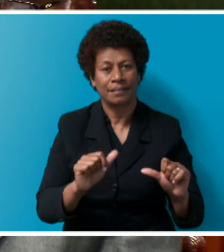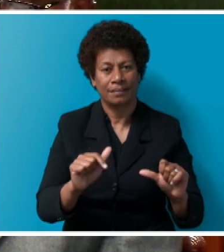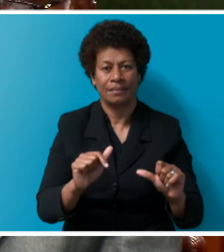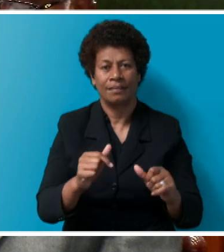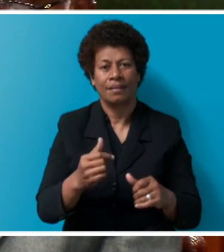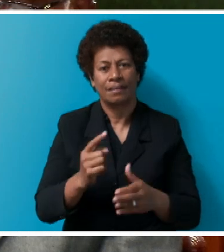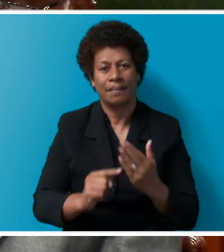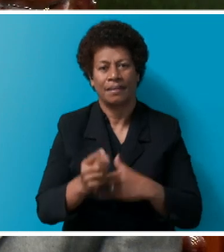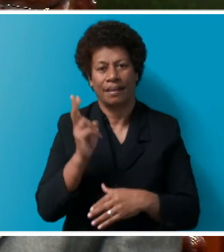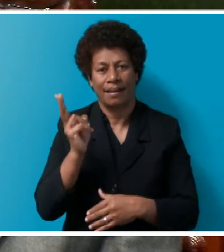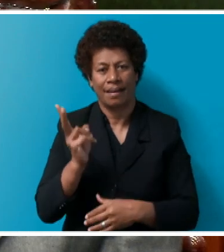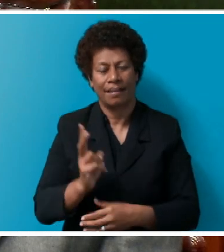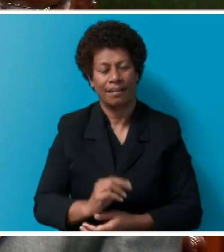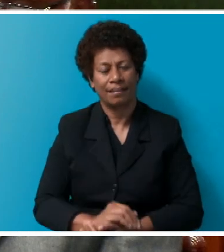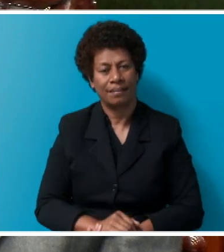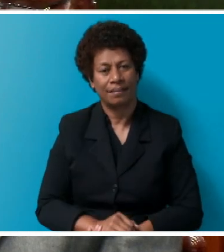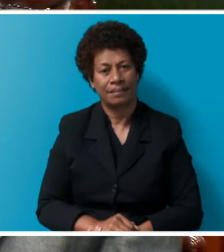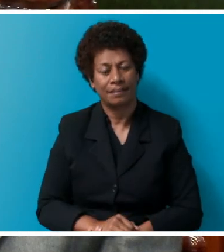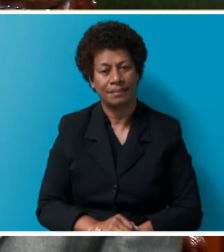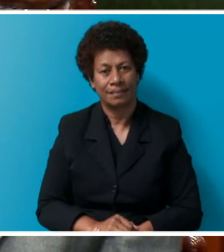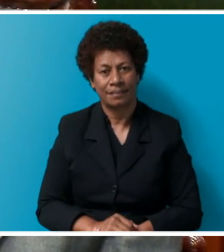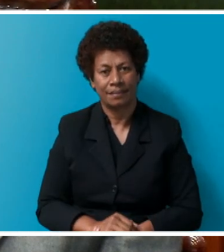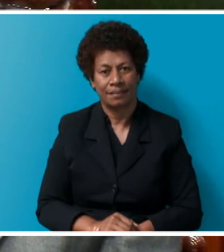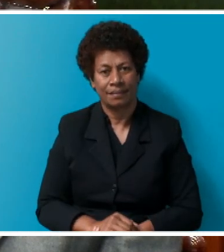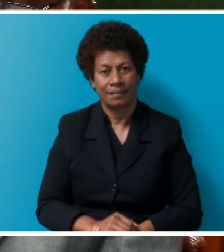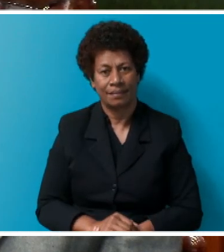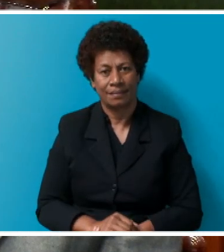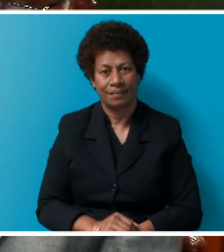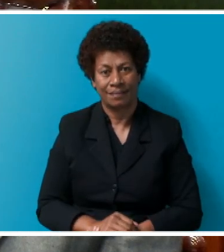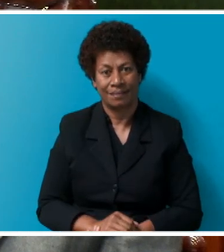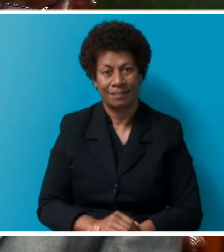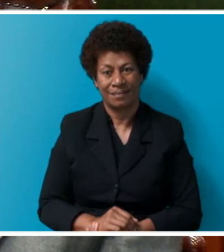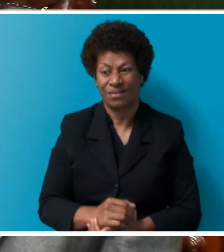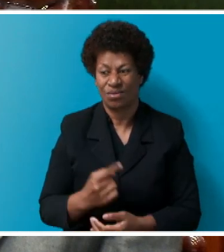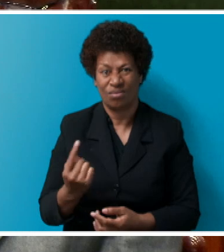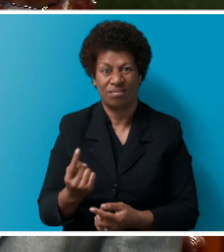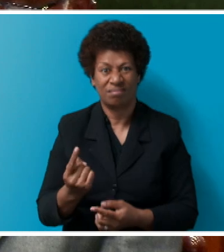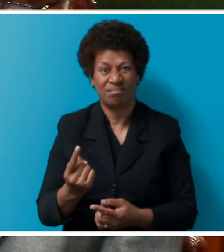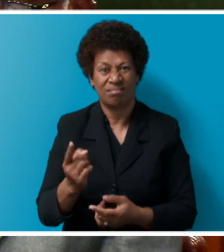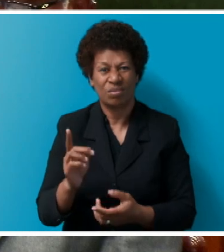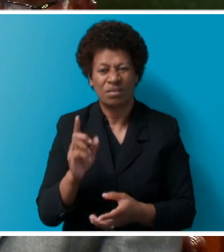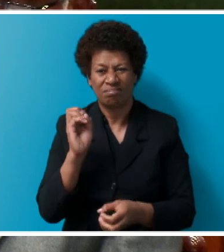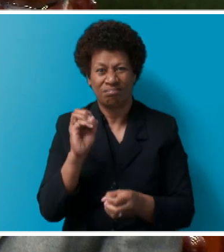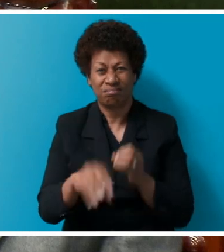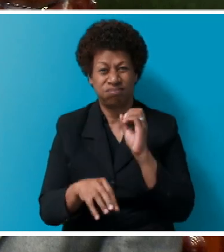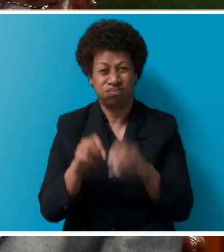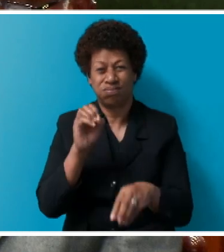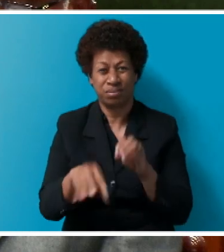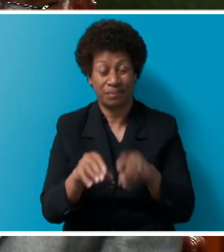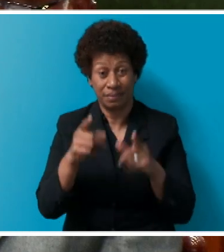from reoccurring. The actions of the perpetrator were rightly condemned and widely